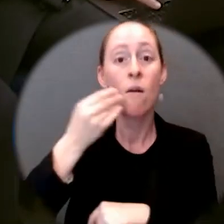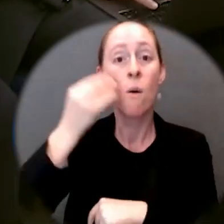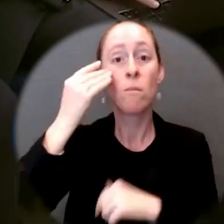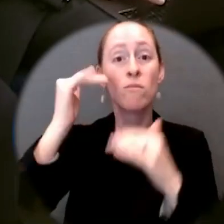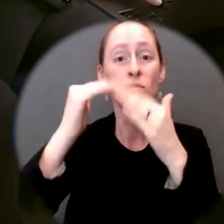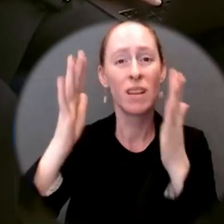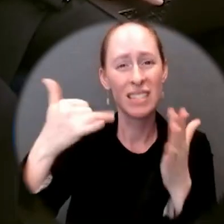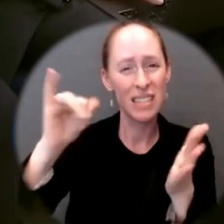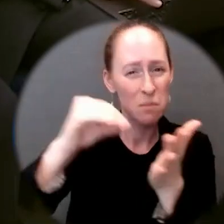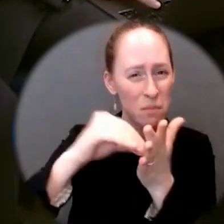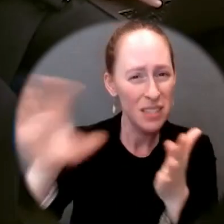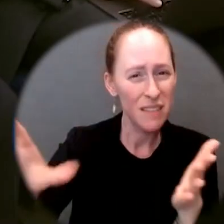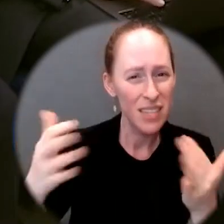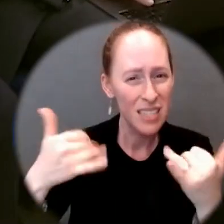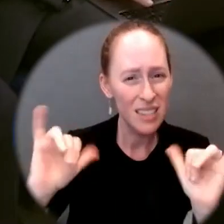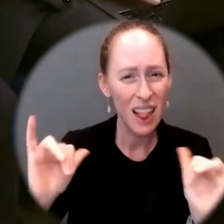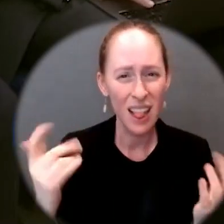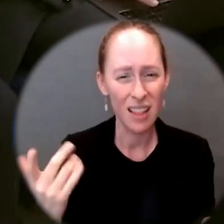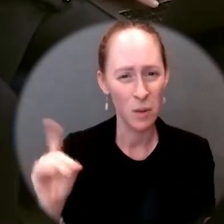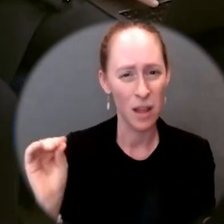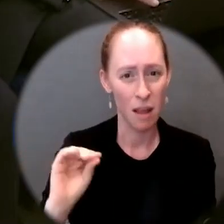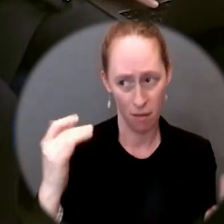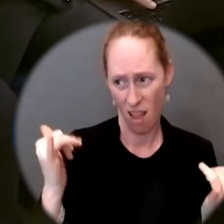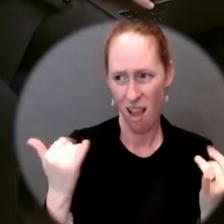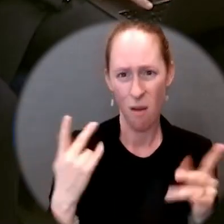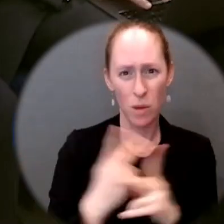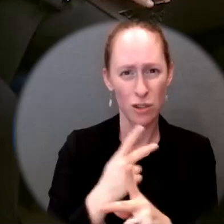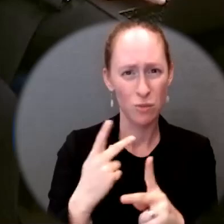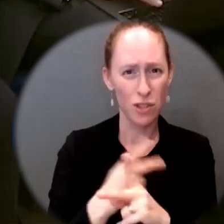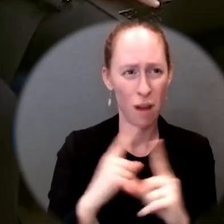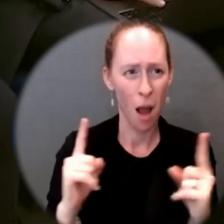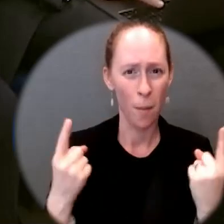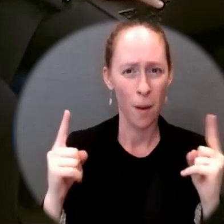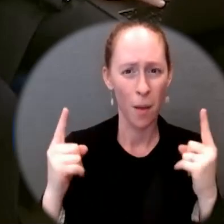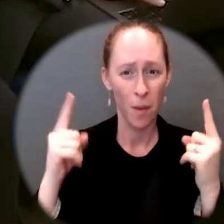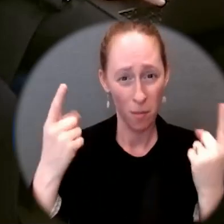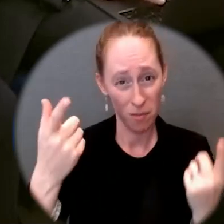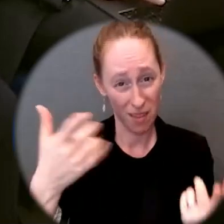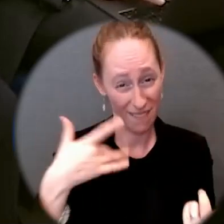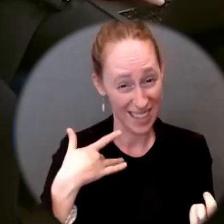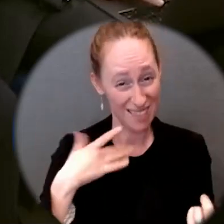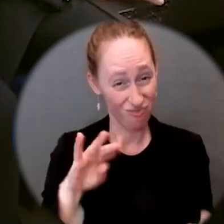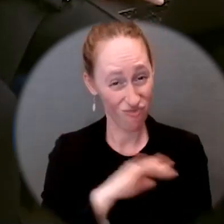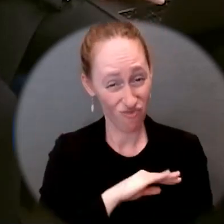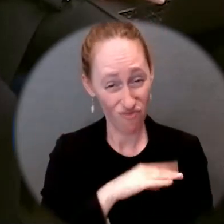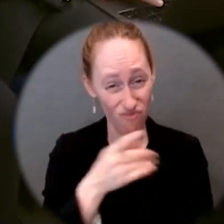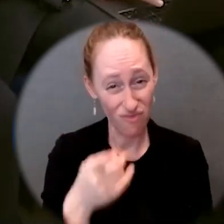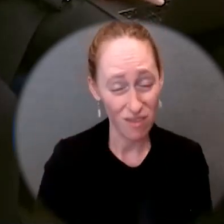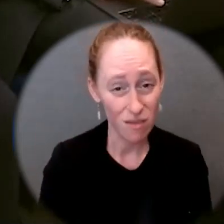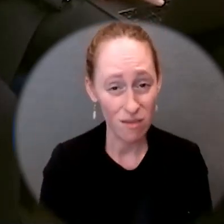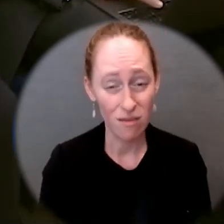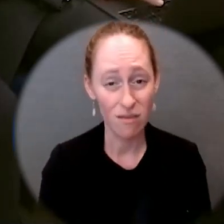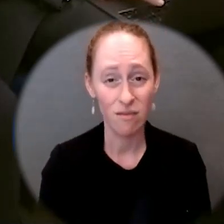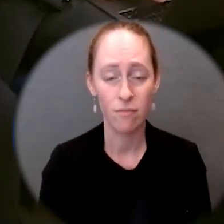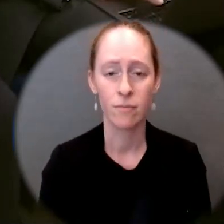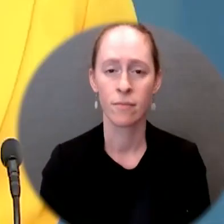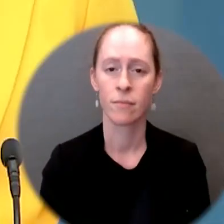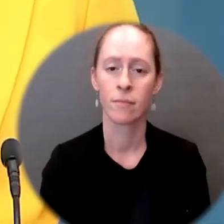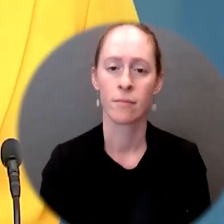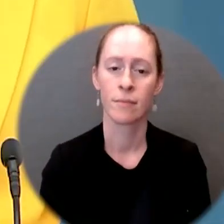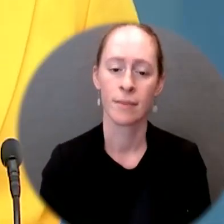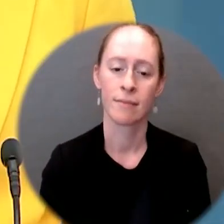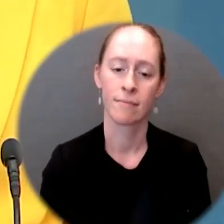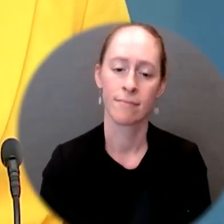up. So what is your message to Americans who are seeing these rising costs? And are you confident that you're doing enough to finally bring these down? So look,